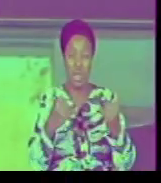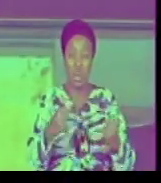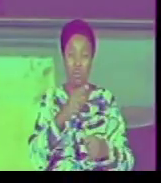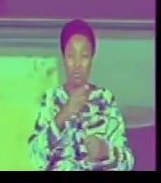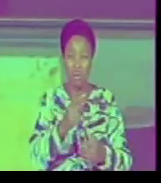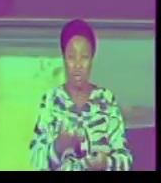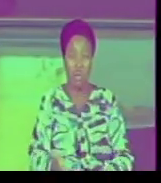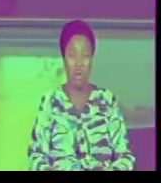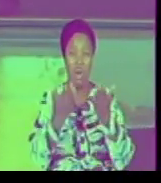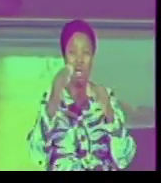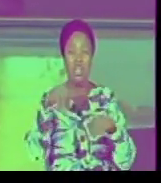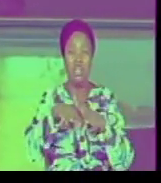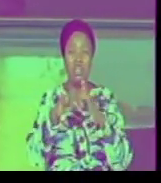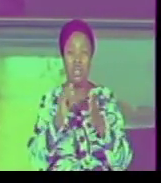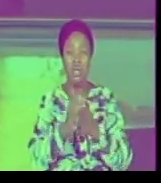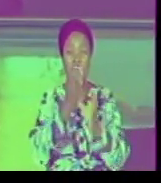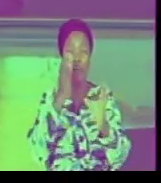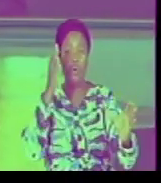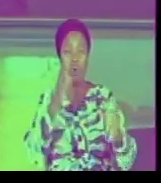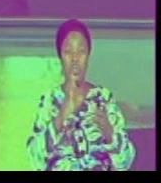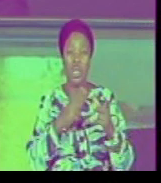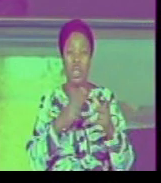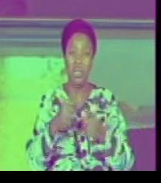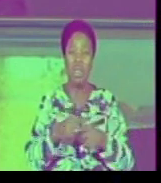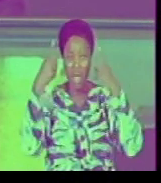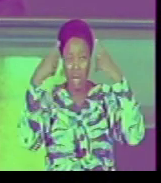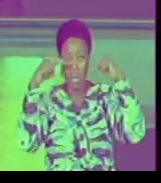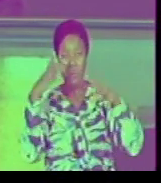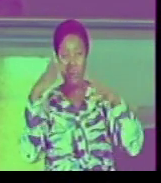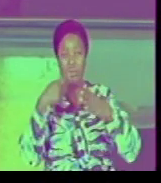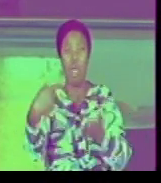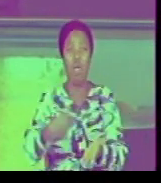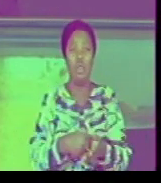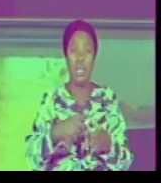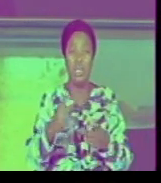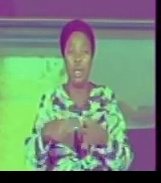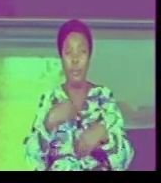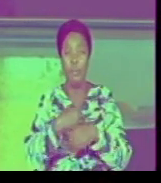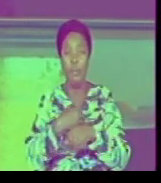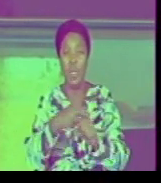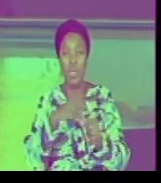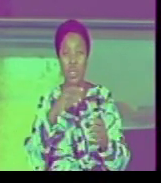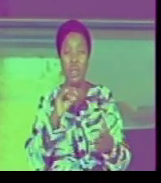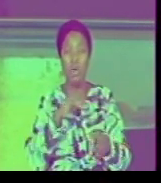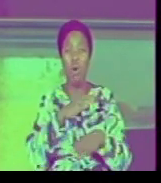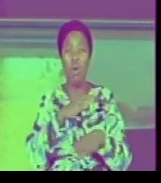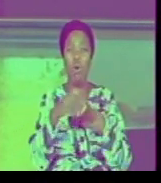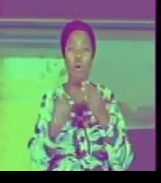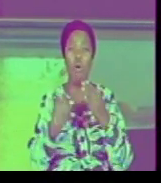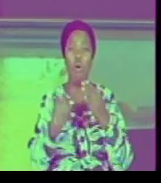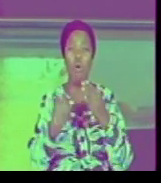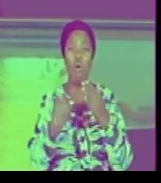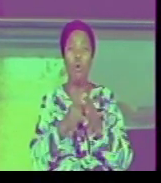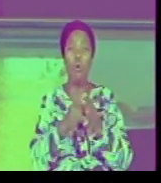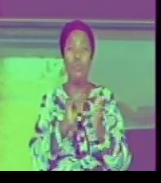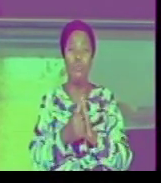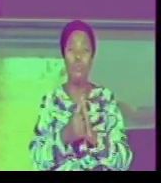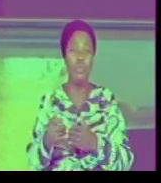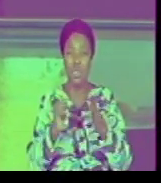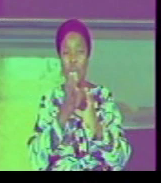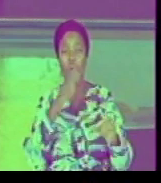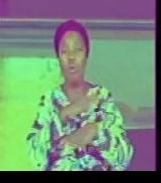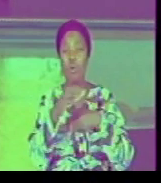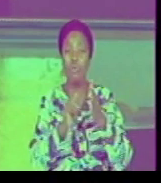and declare the gospel and make that to the passengers there, the participant at